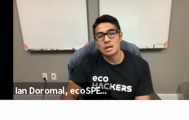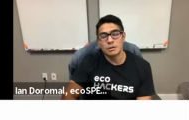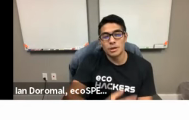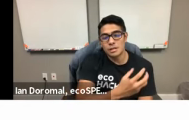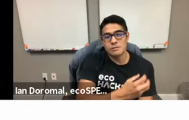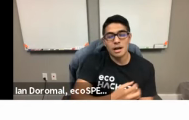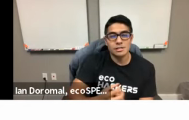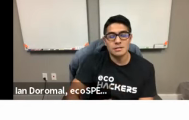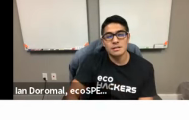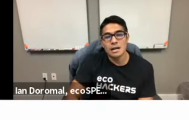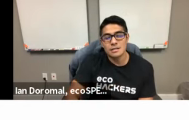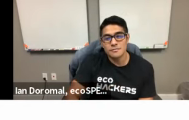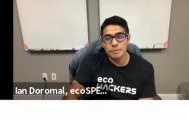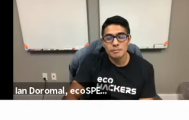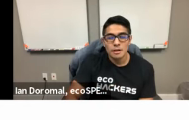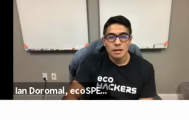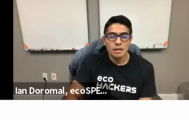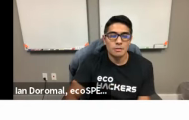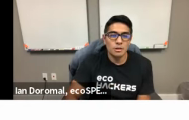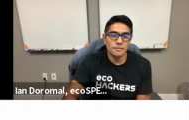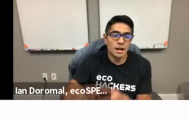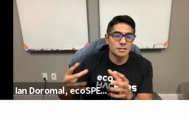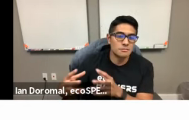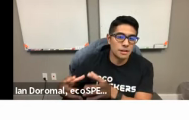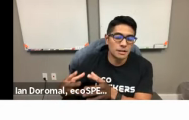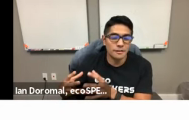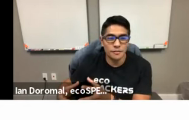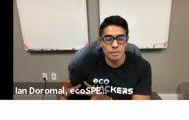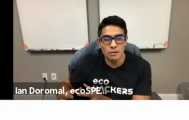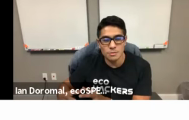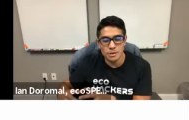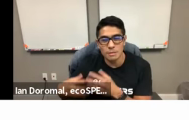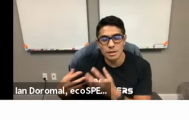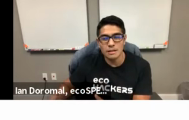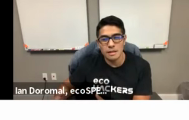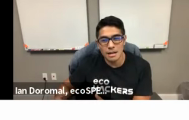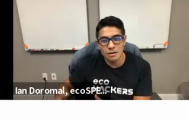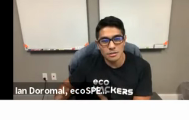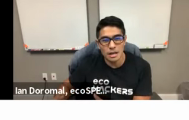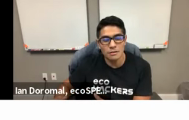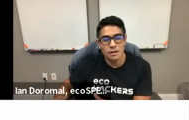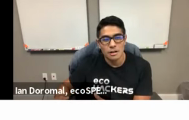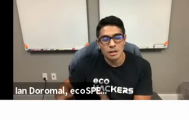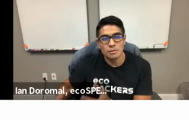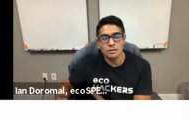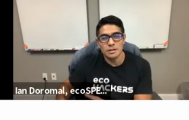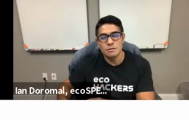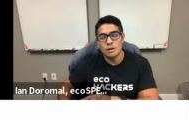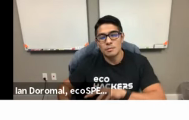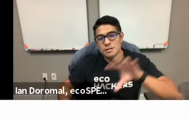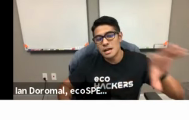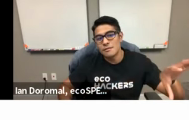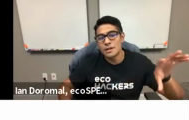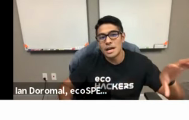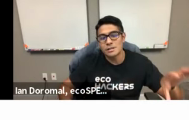soil or sediment, we can extract just the toxins from it. And then once we've concentrated in a few barrels, we eliminate that altogether completely. So